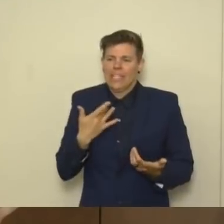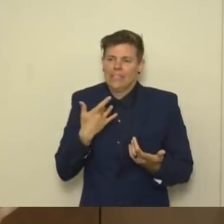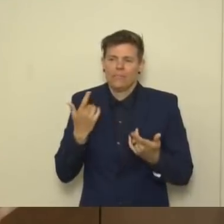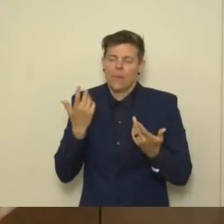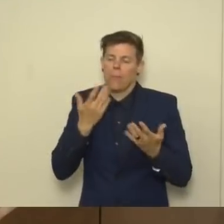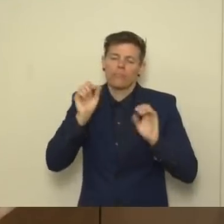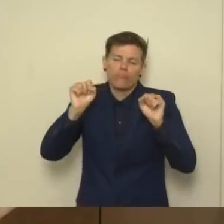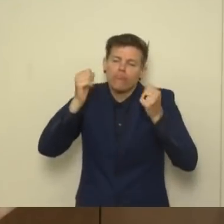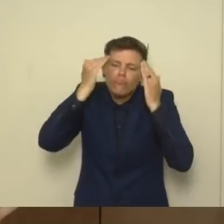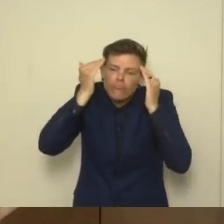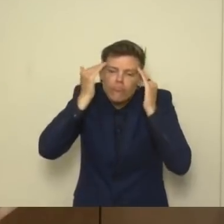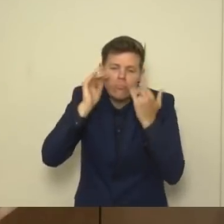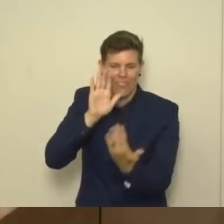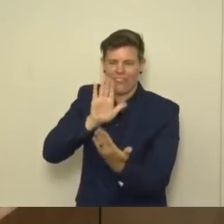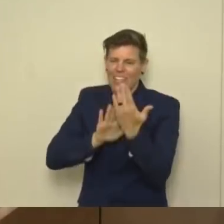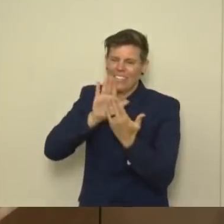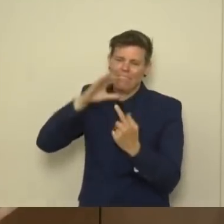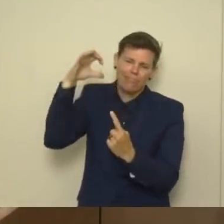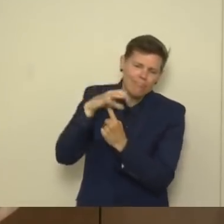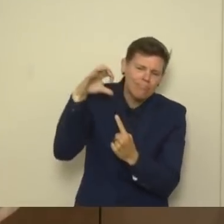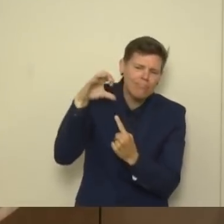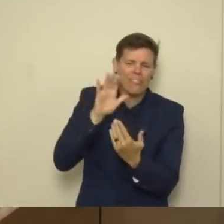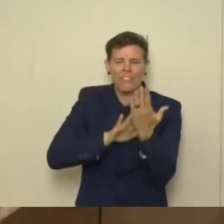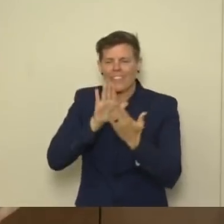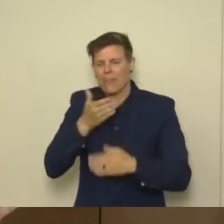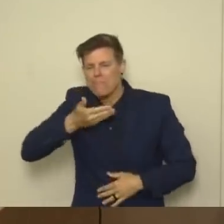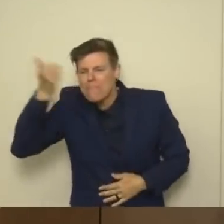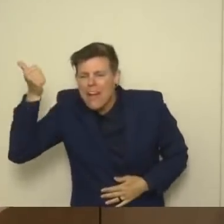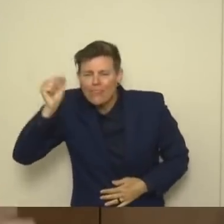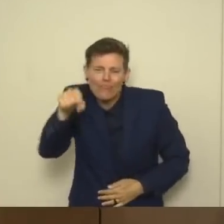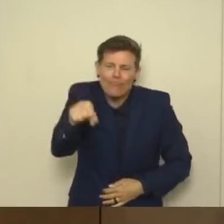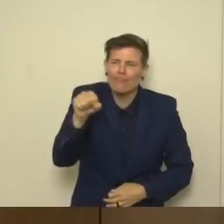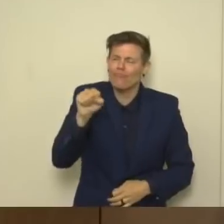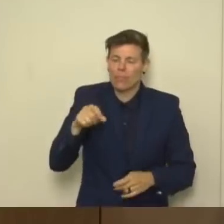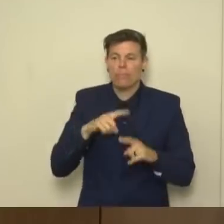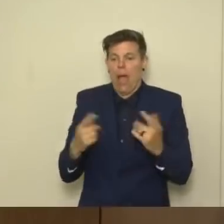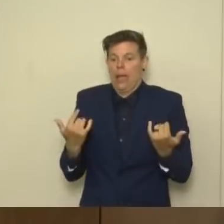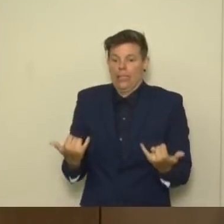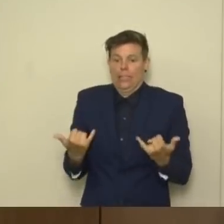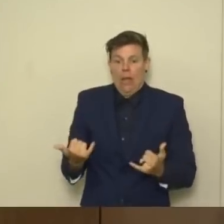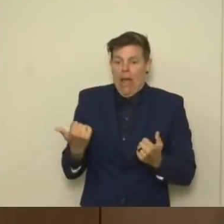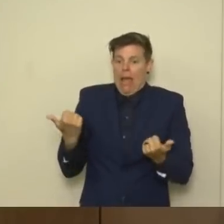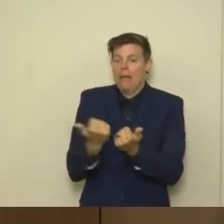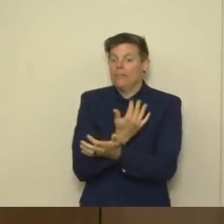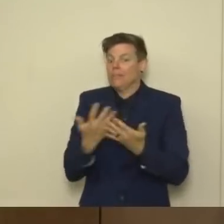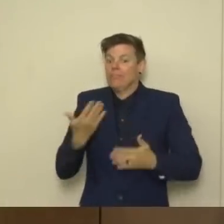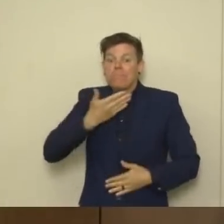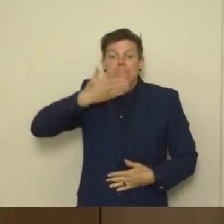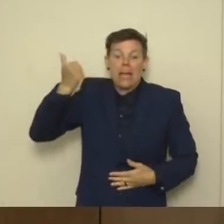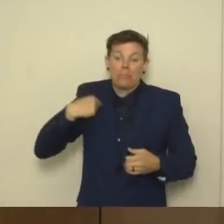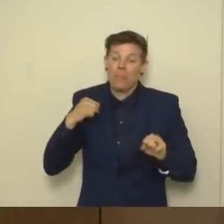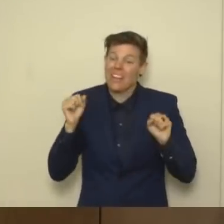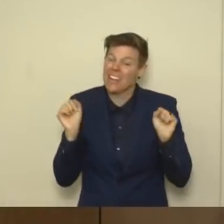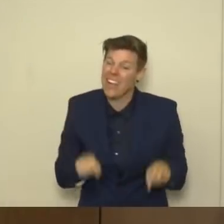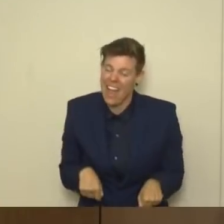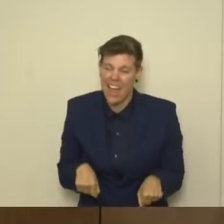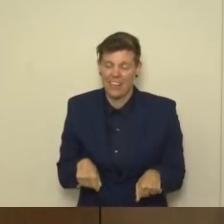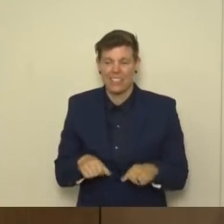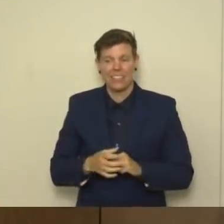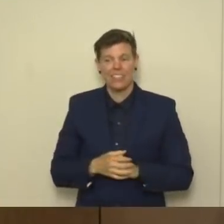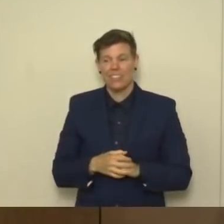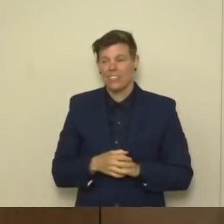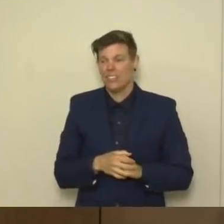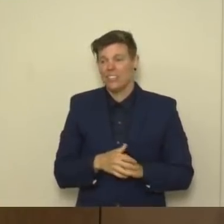use every tool and technique to support families where they are. Not every community, not every rural,